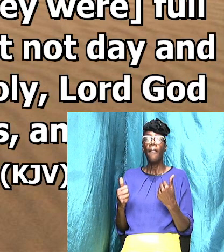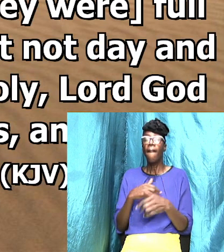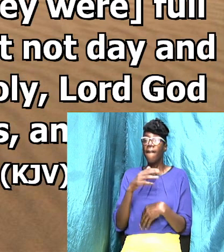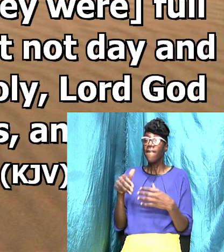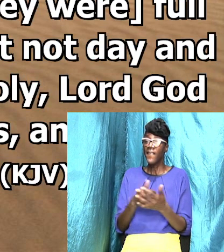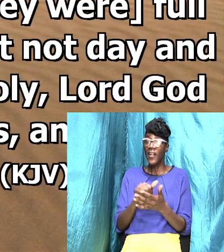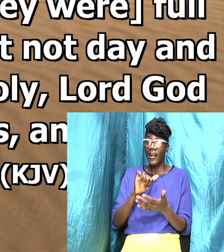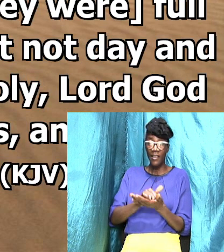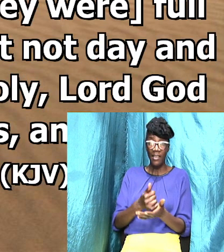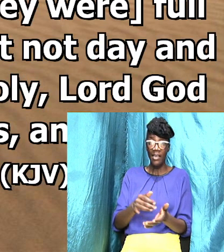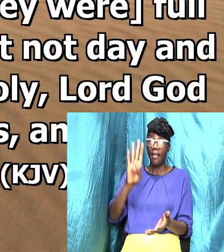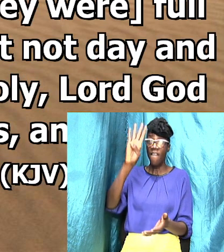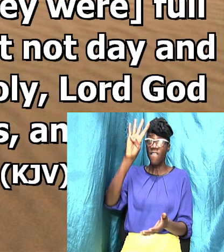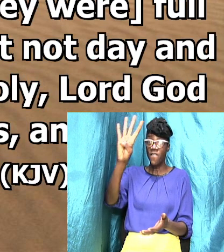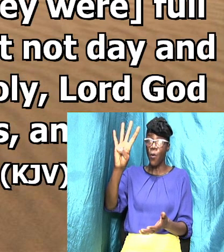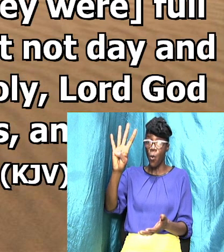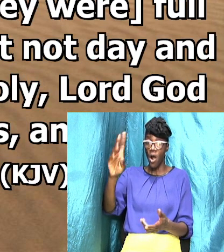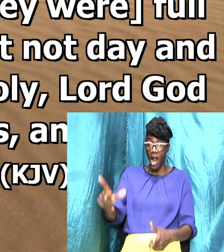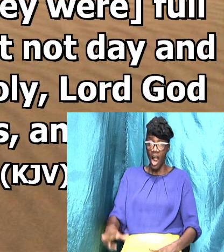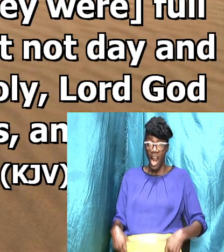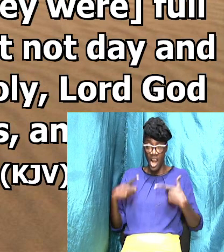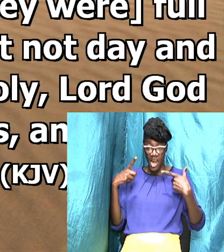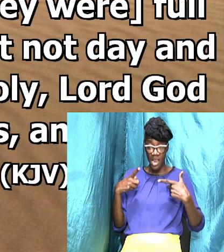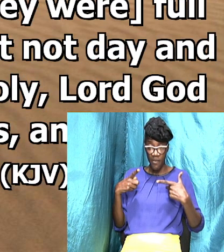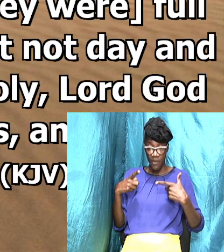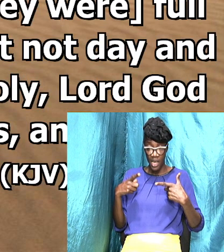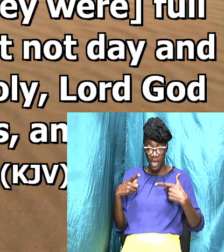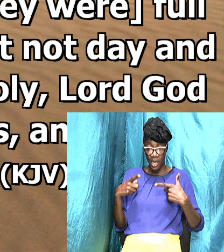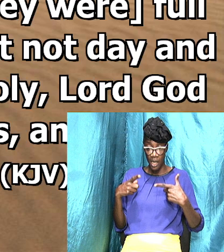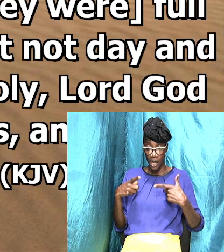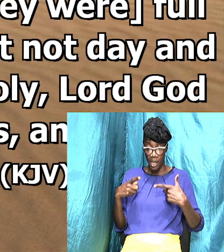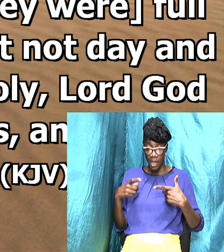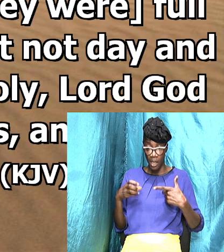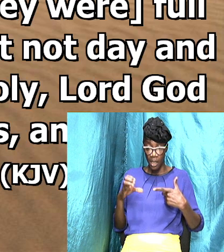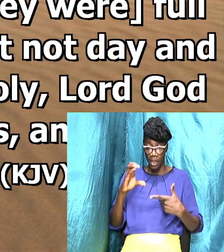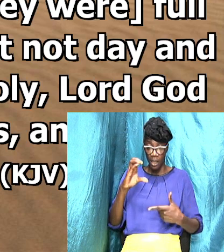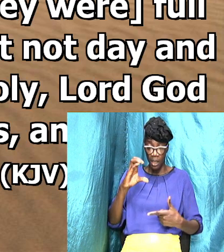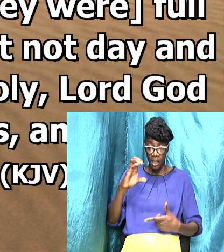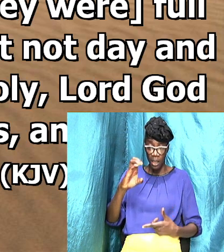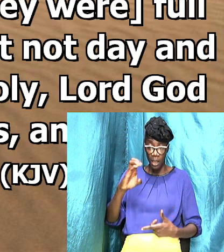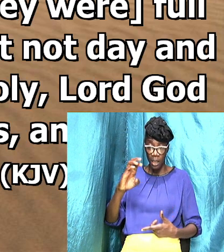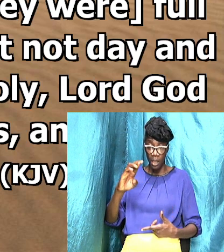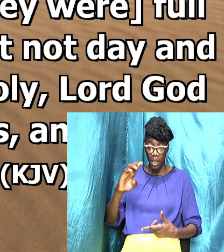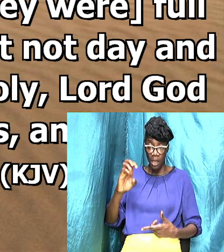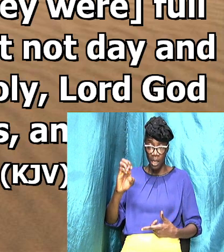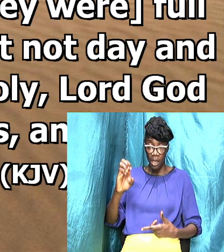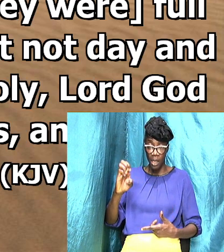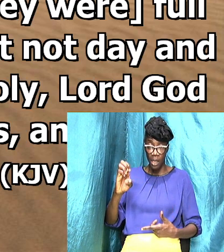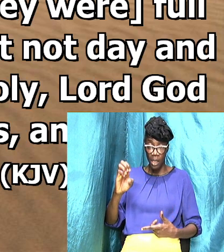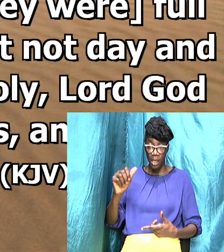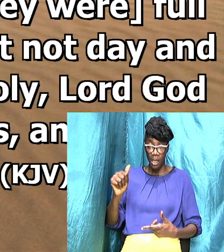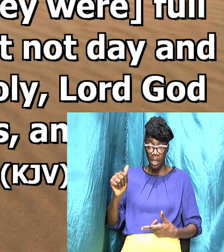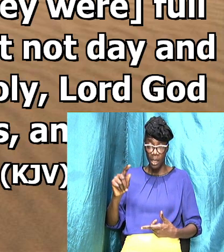All these four living creatures did was to cry day and night, the Bible says.